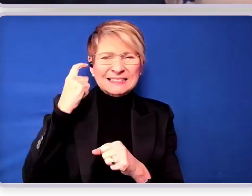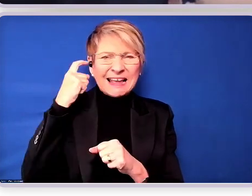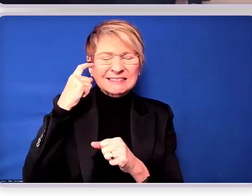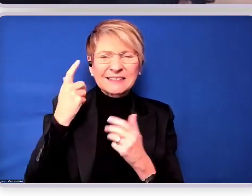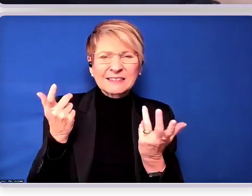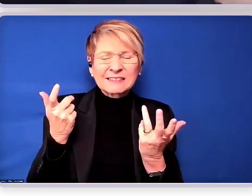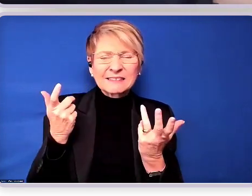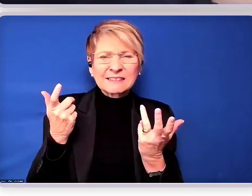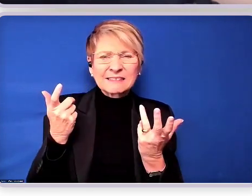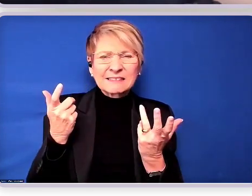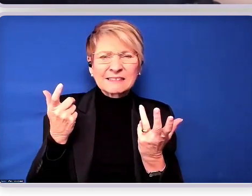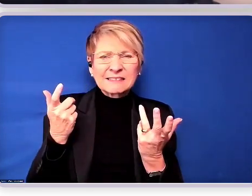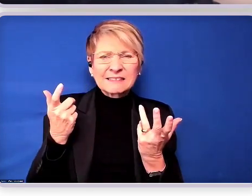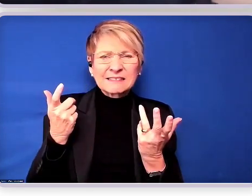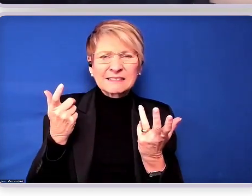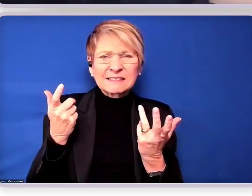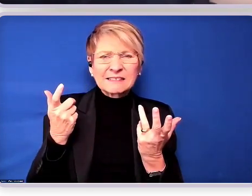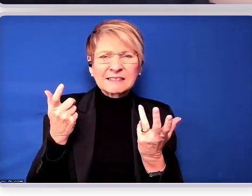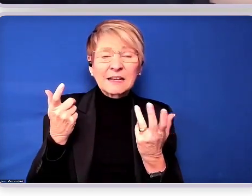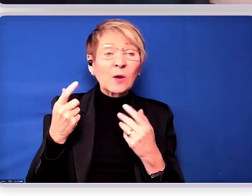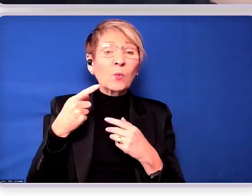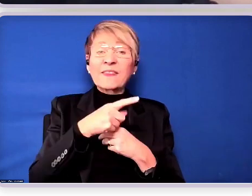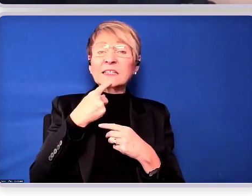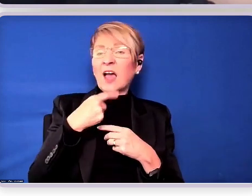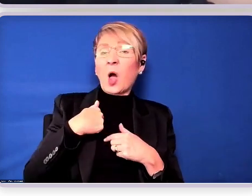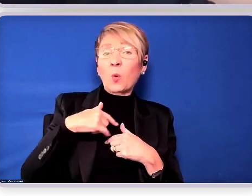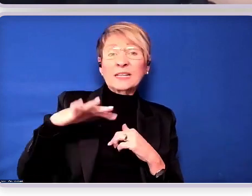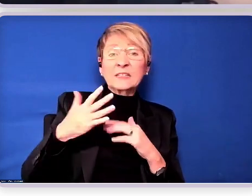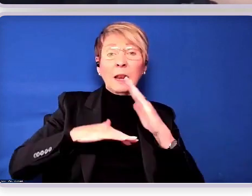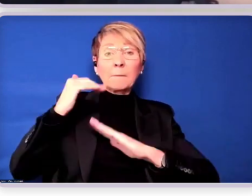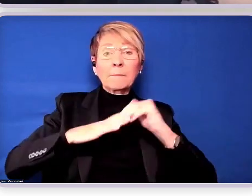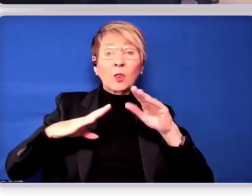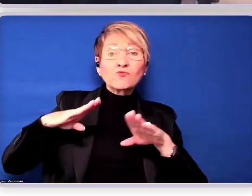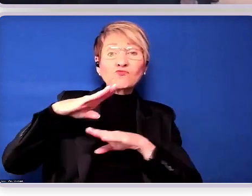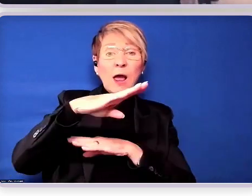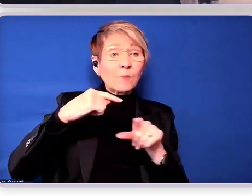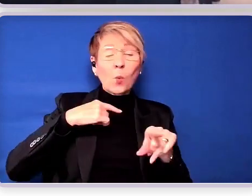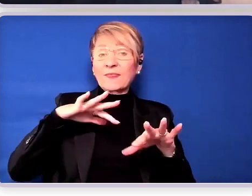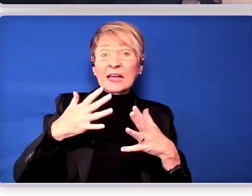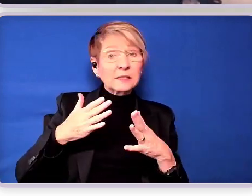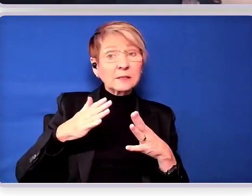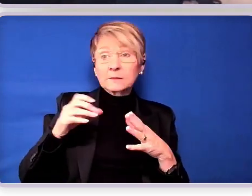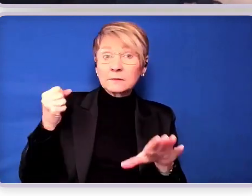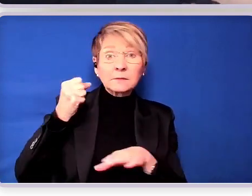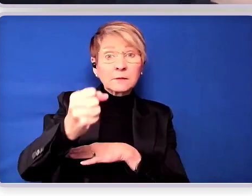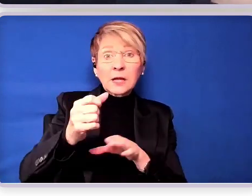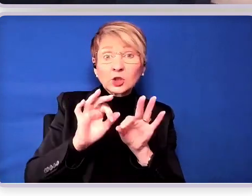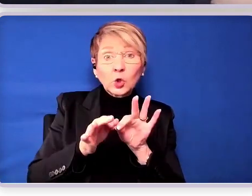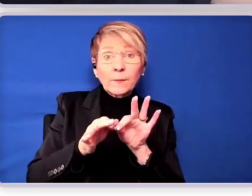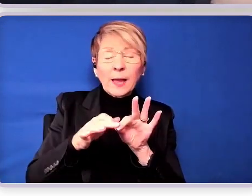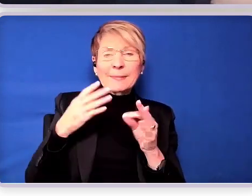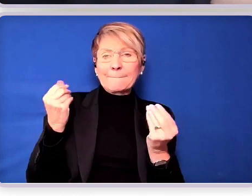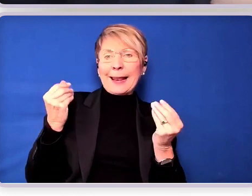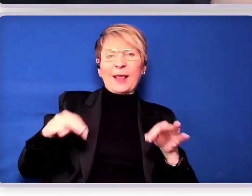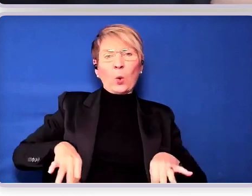as soon as they say, no, we didn't build the ramp, or we didn't give the interpreter because of financial reasons,